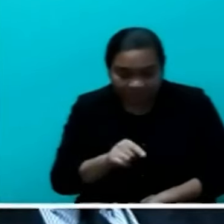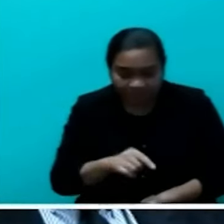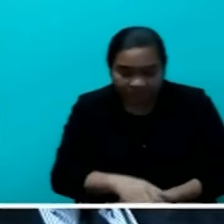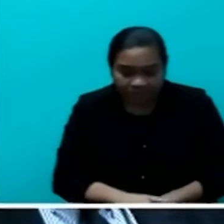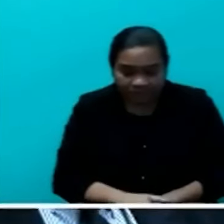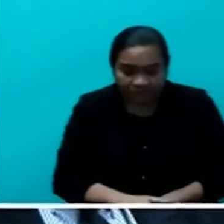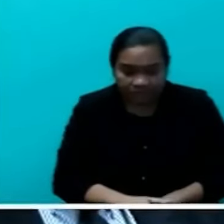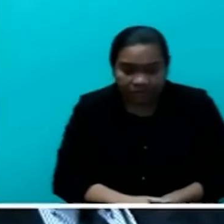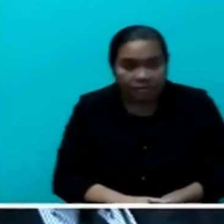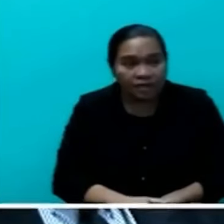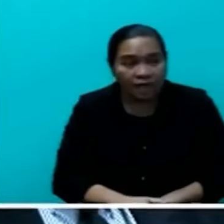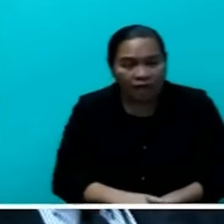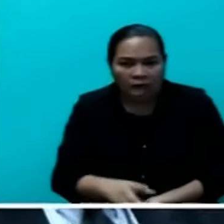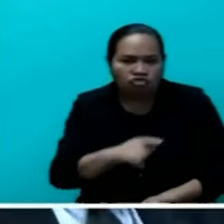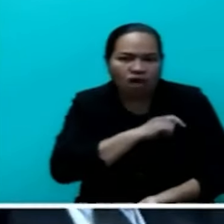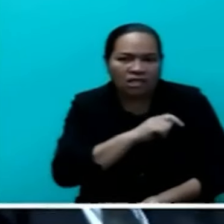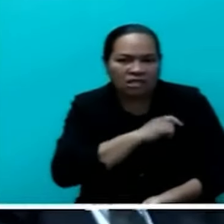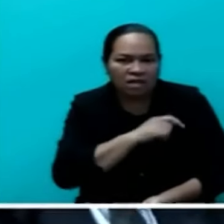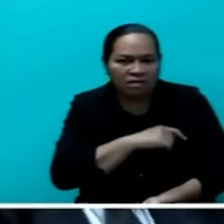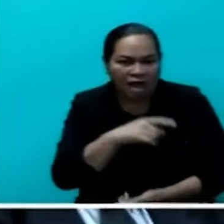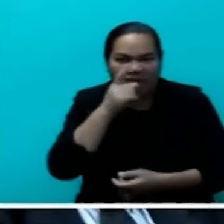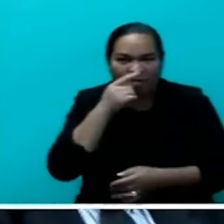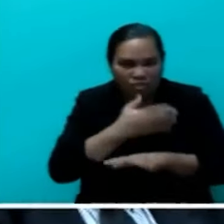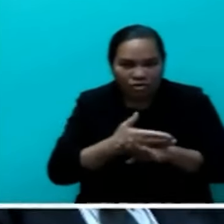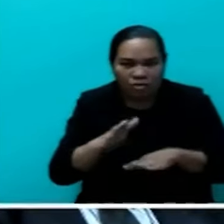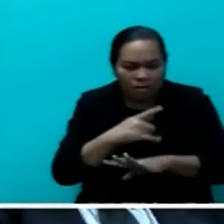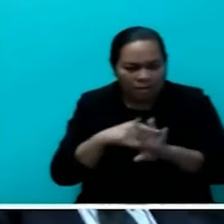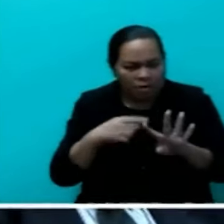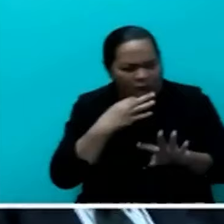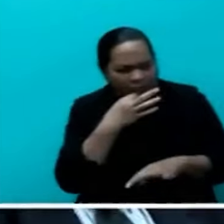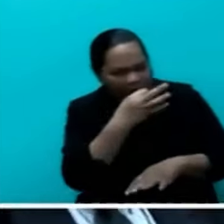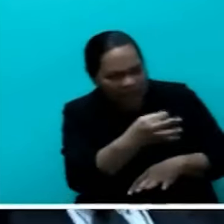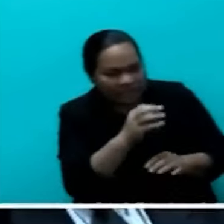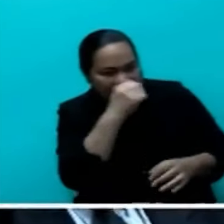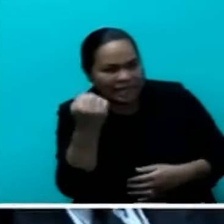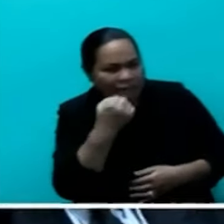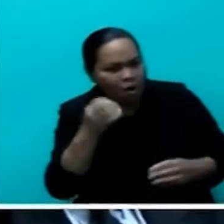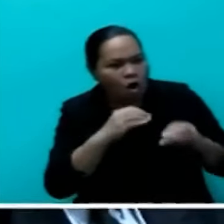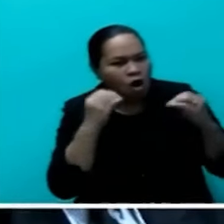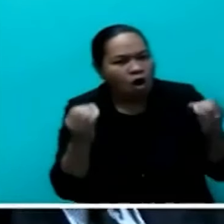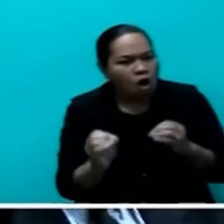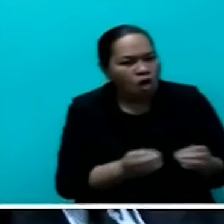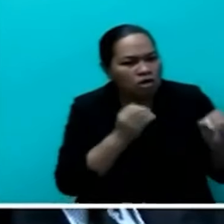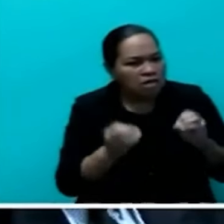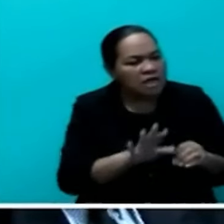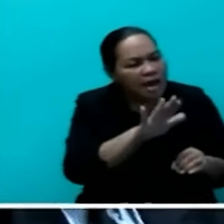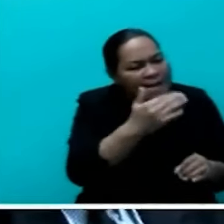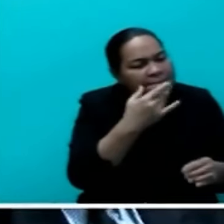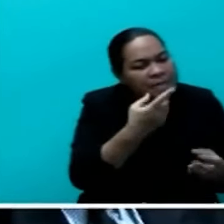the notice of the trustees requested the Samoa organisers to give the prize money to